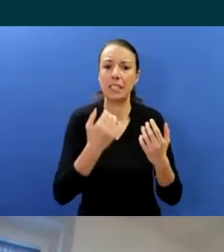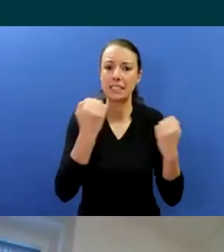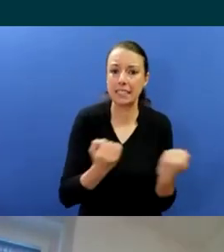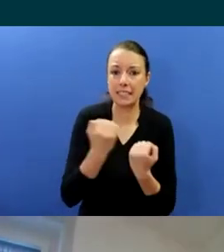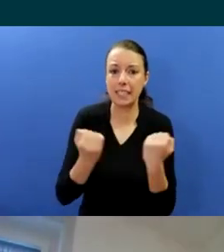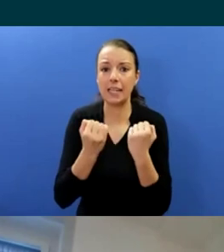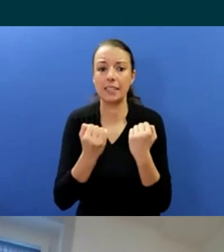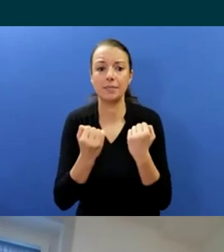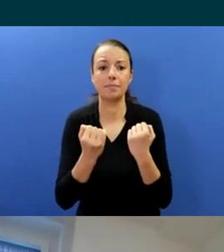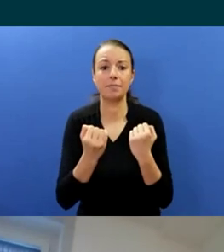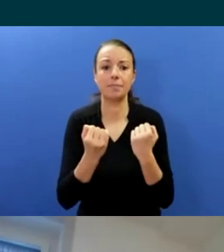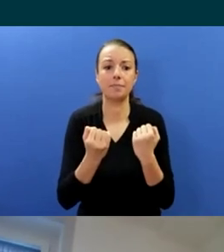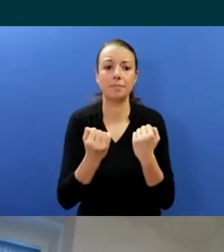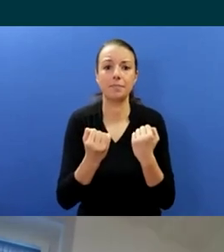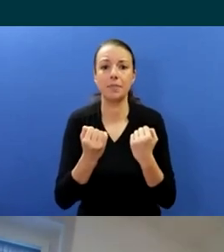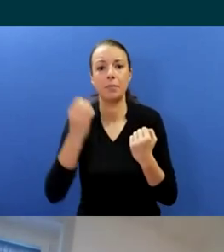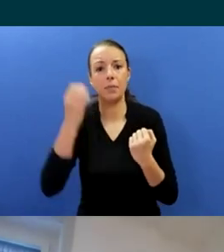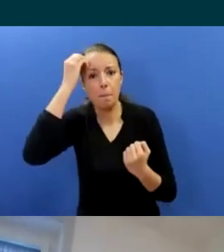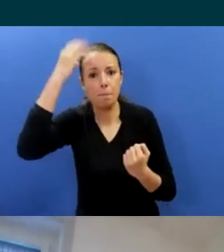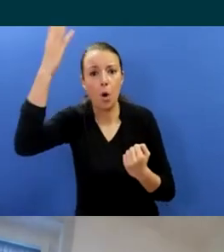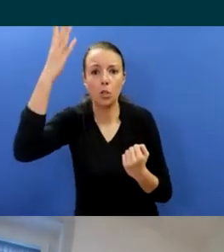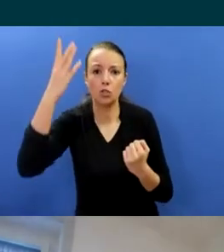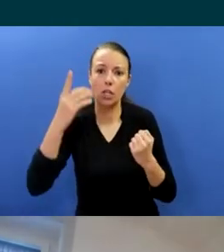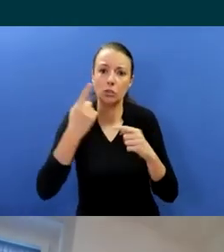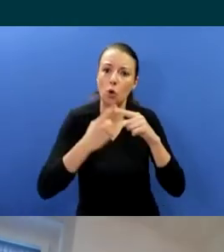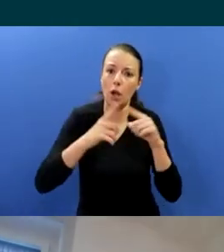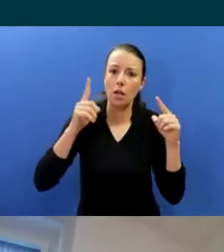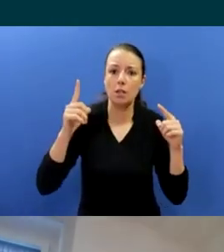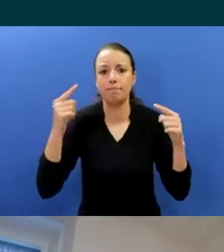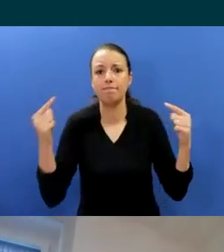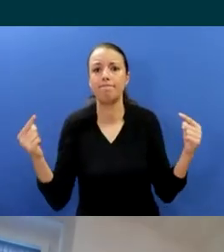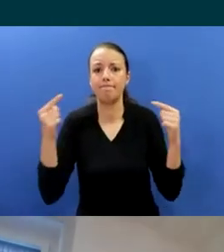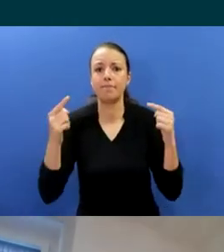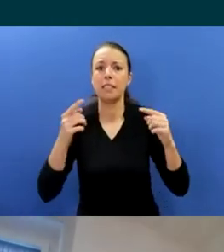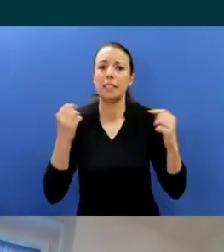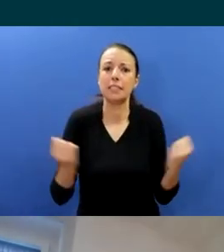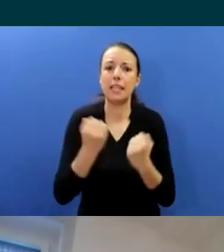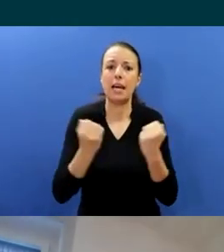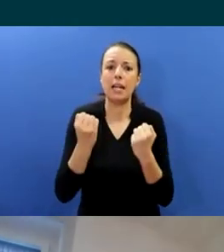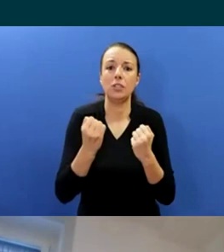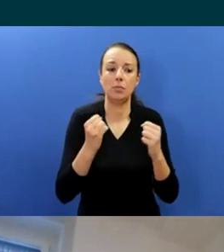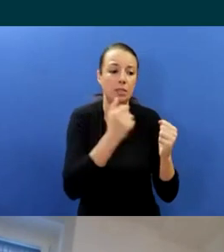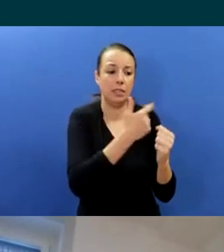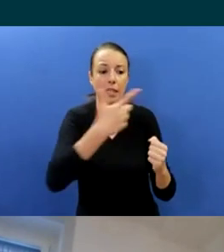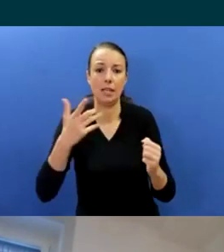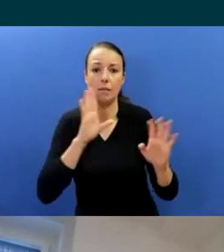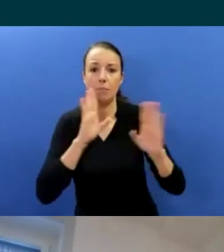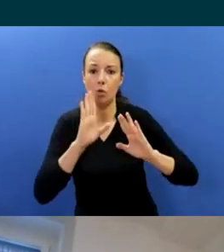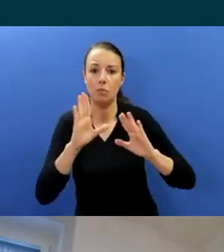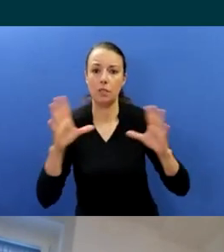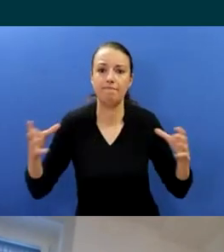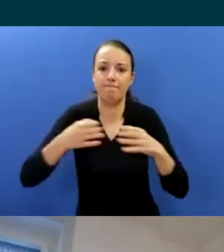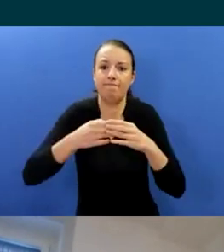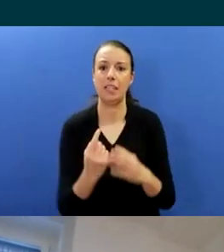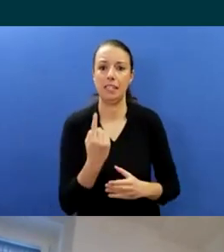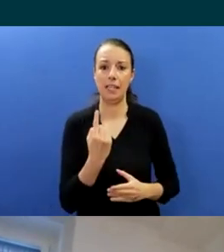them together, maybe to take advantage of each other and to create one idea that comes out of